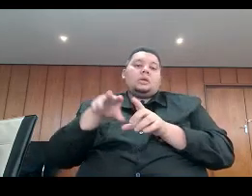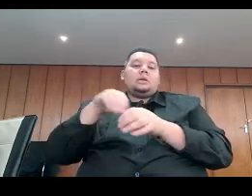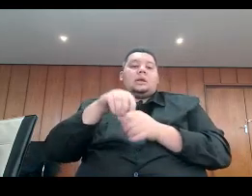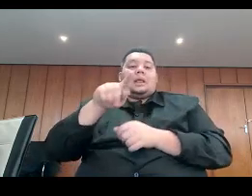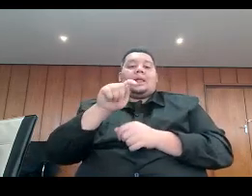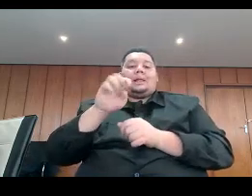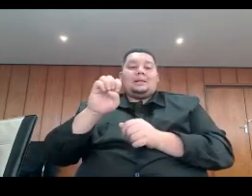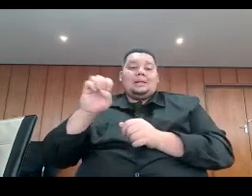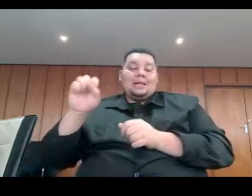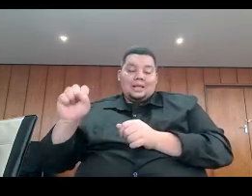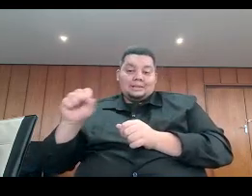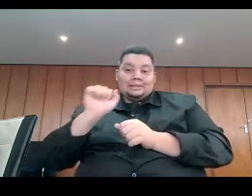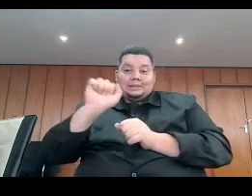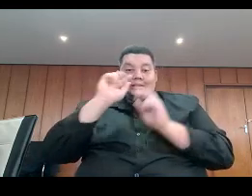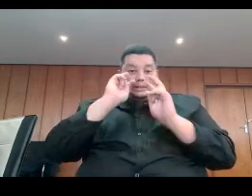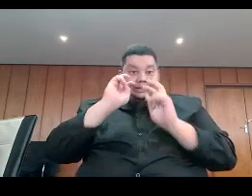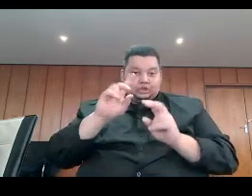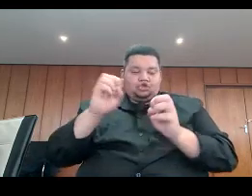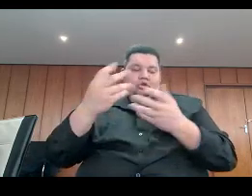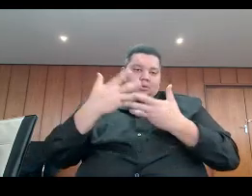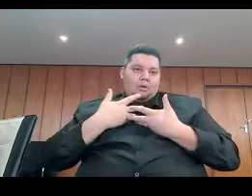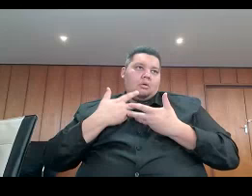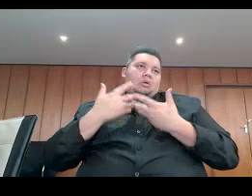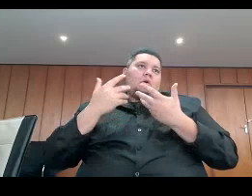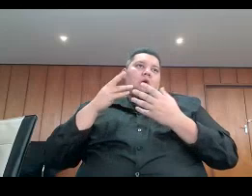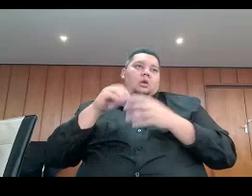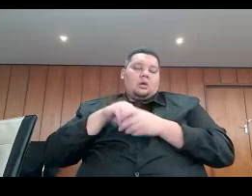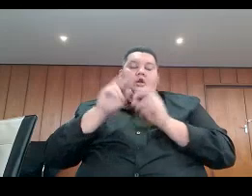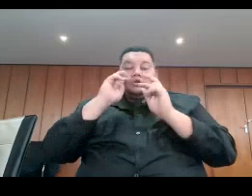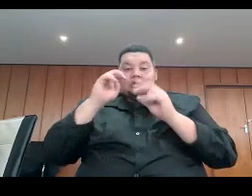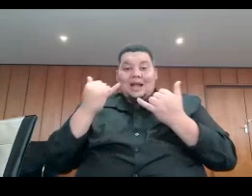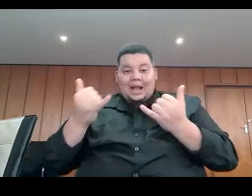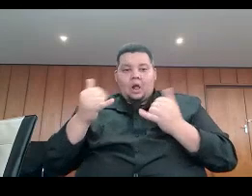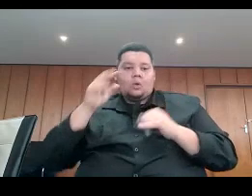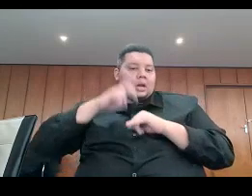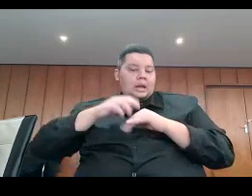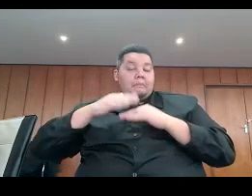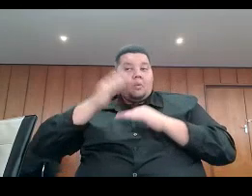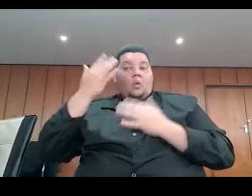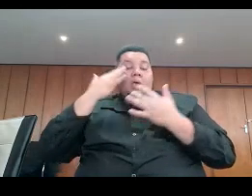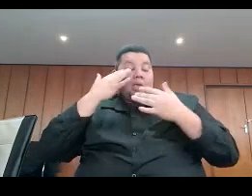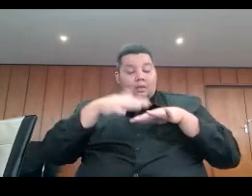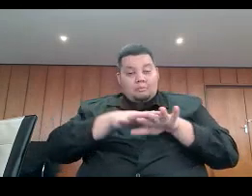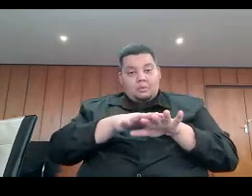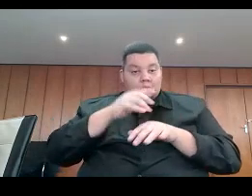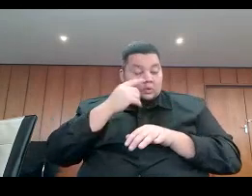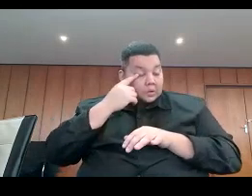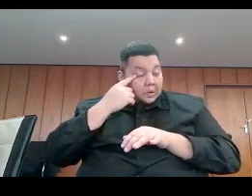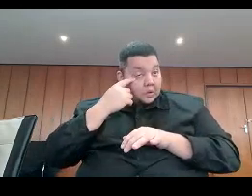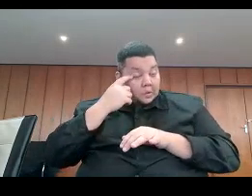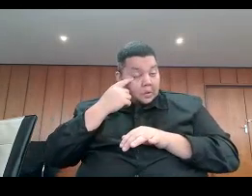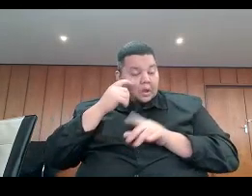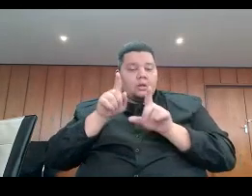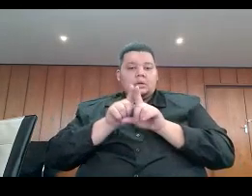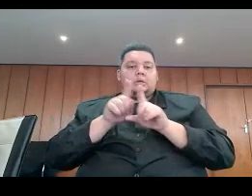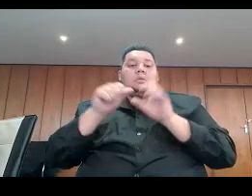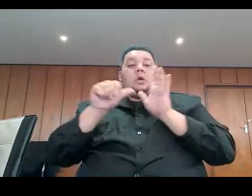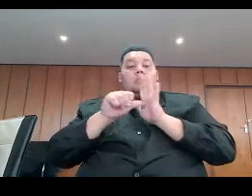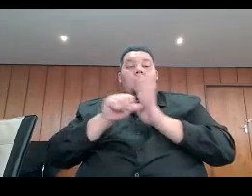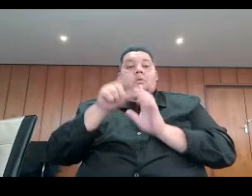to do this in a research-led way, and now it calls for implementation. And then importantly, in the study by